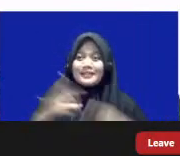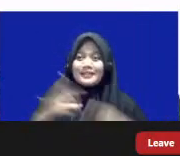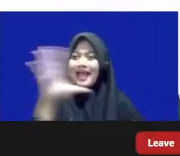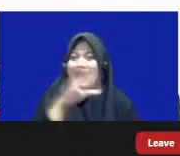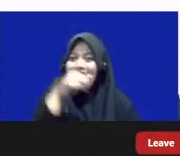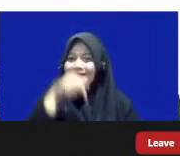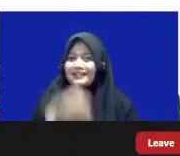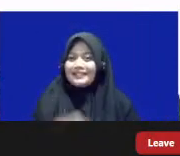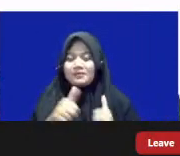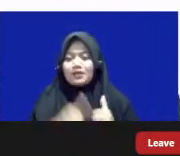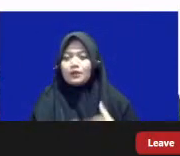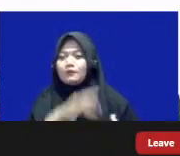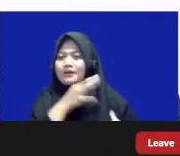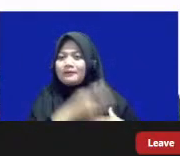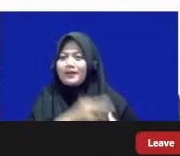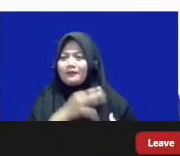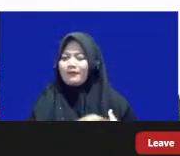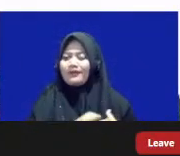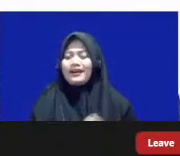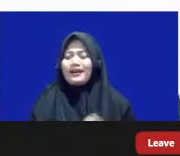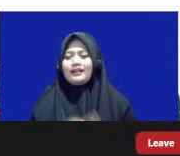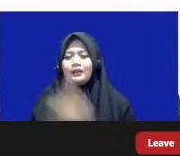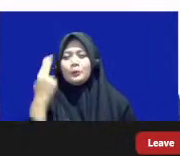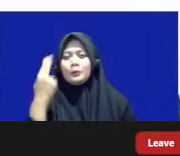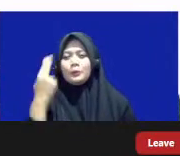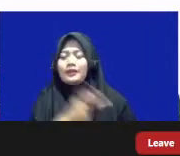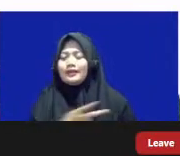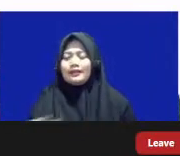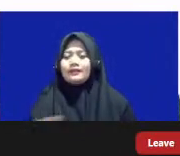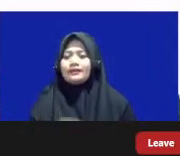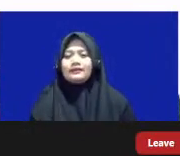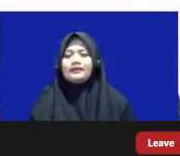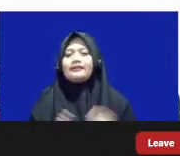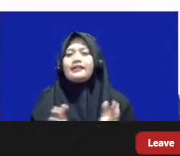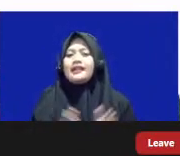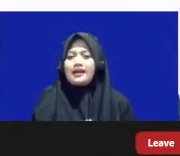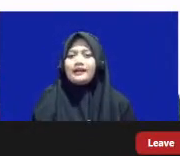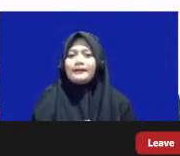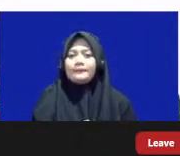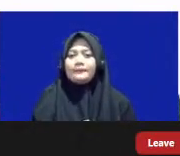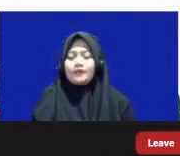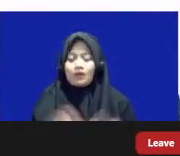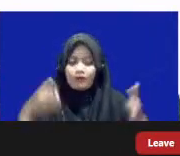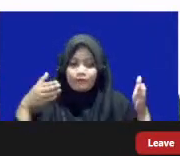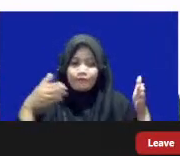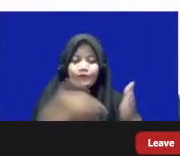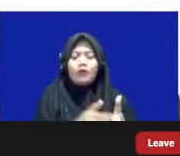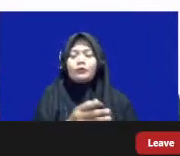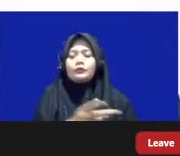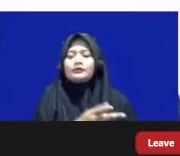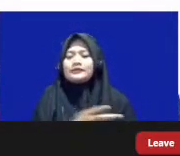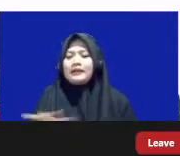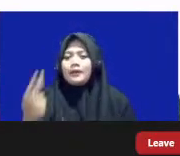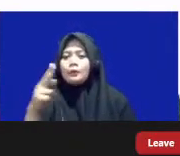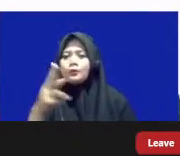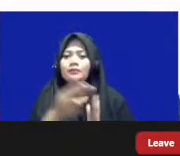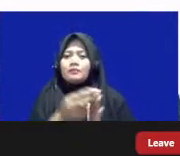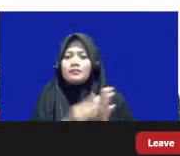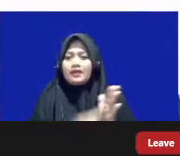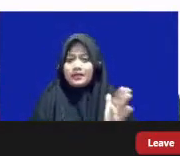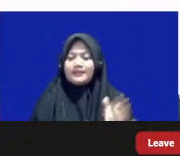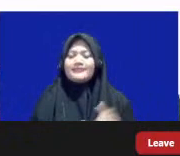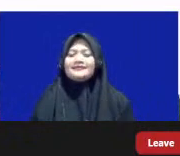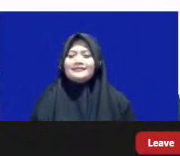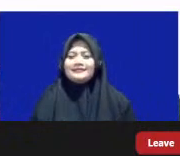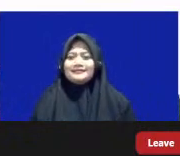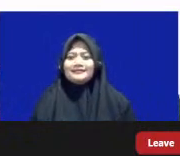the flood-prone area. And our purpose is financing. Our anticipatory action will be able to